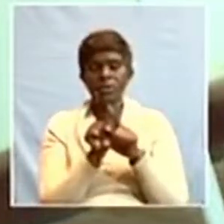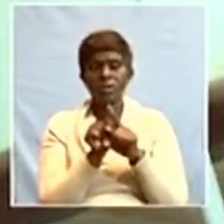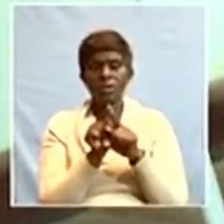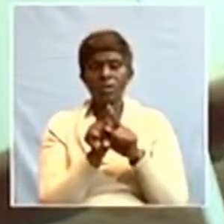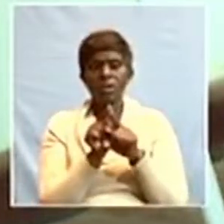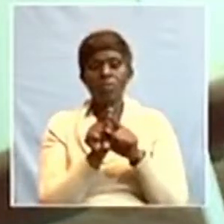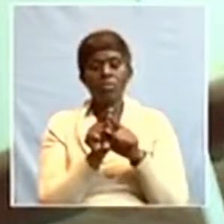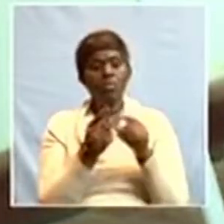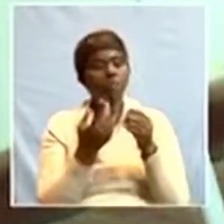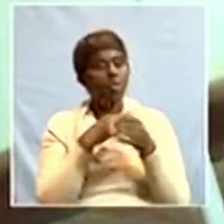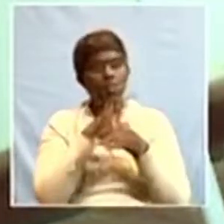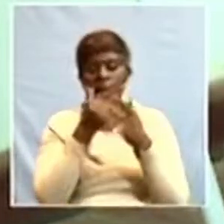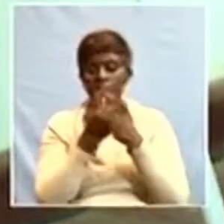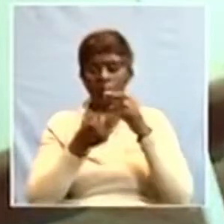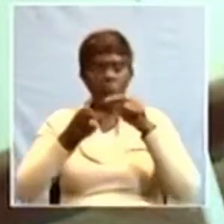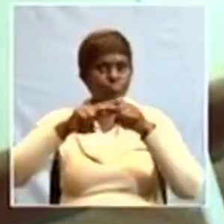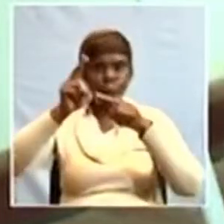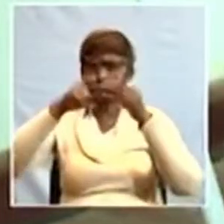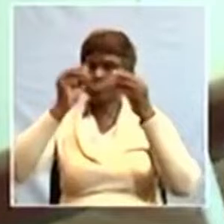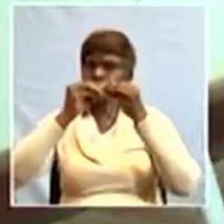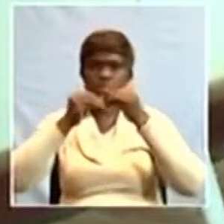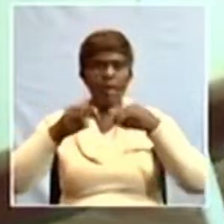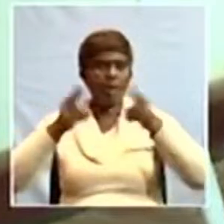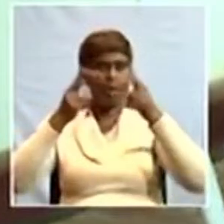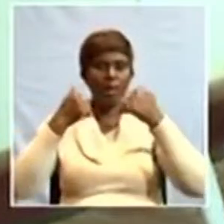have gone above the threshold.